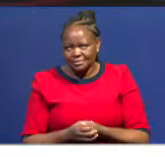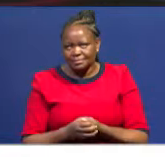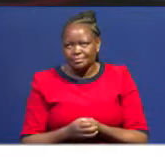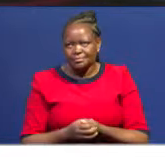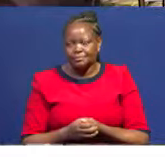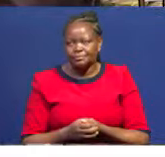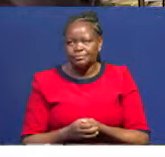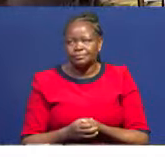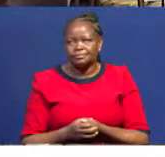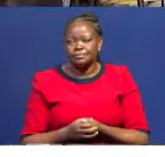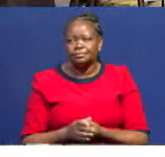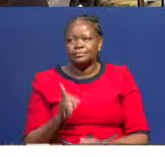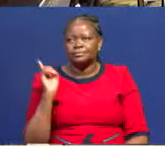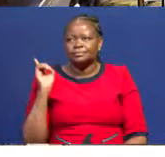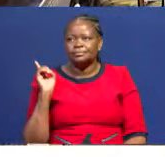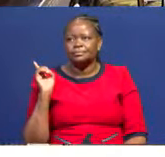manufacturing.